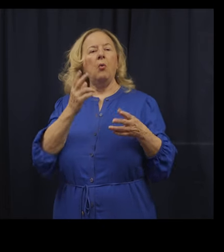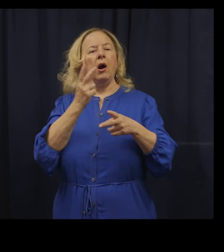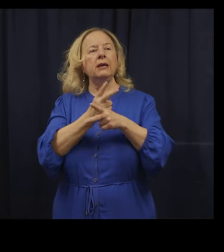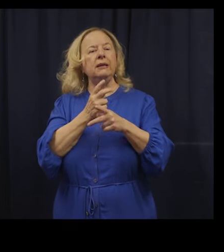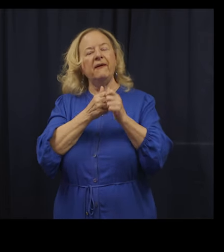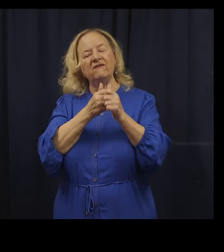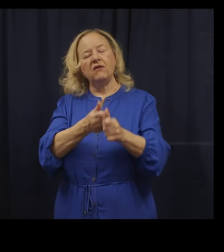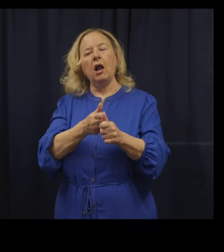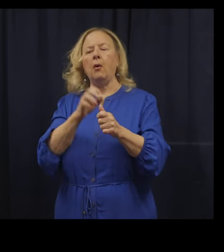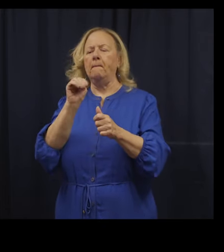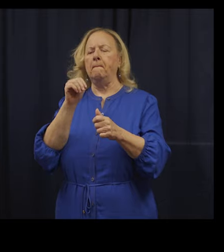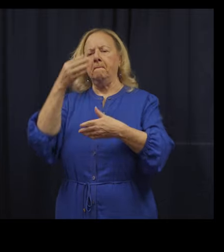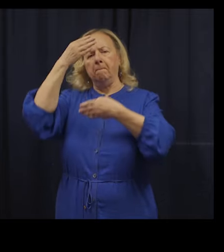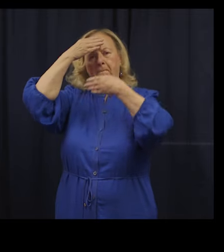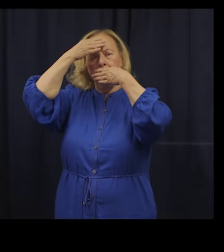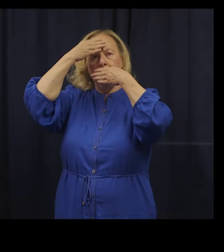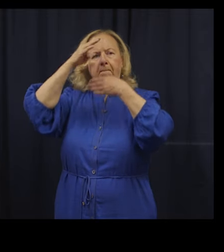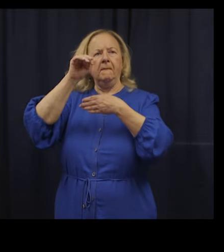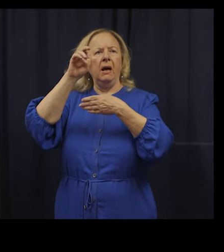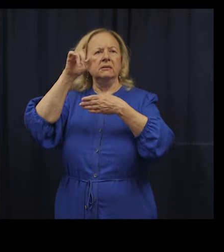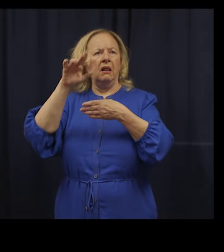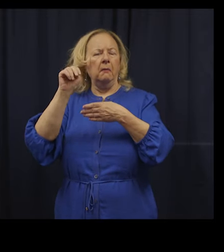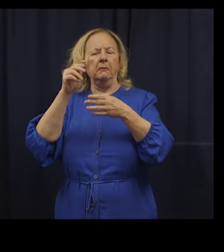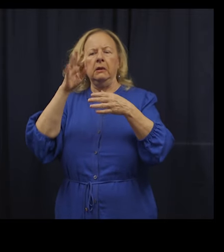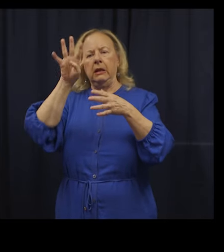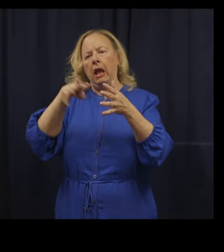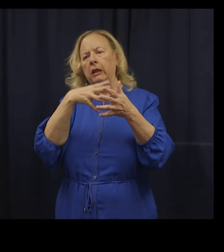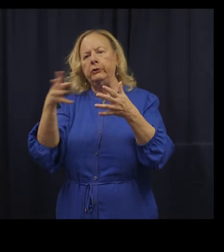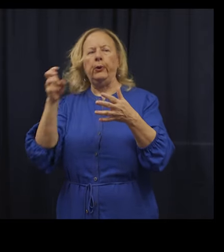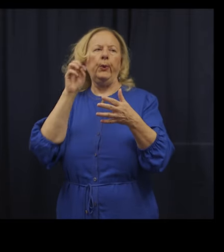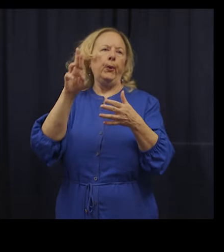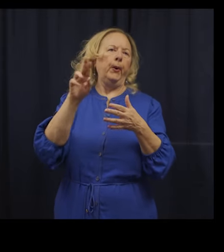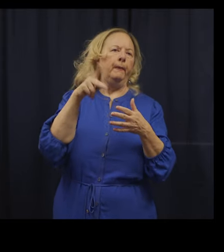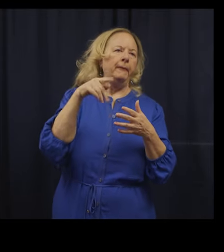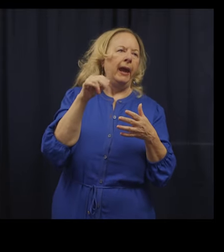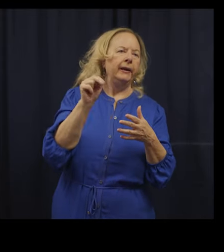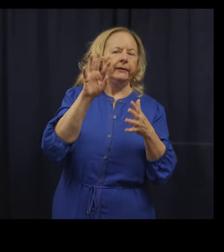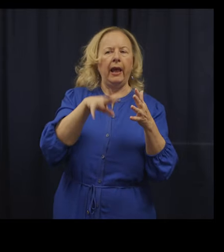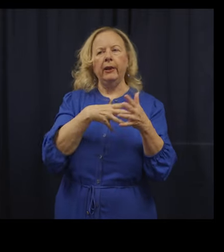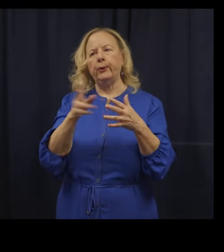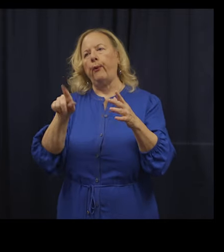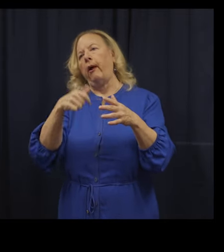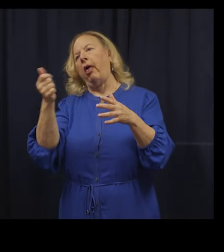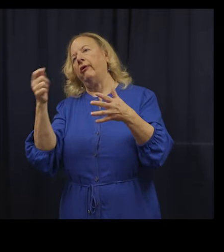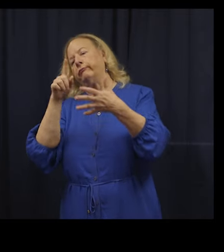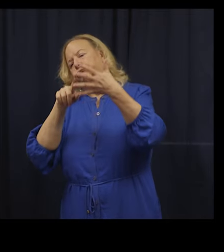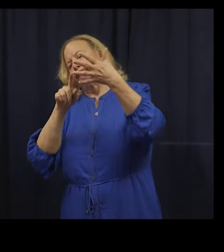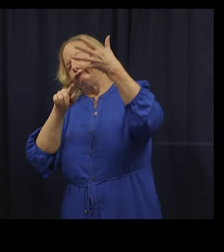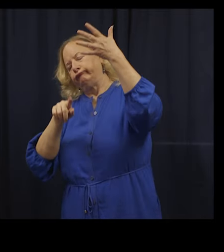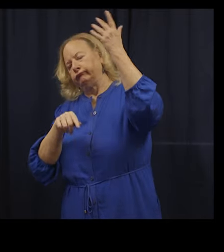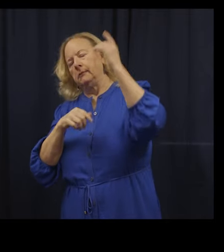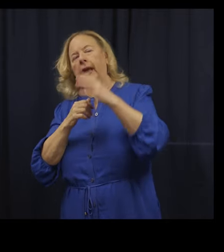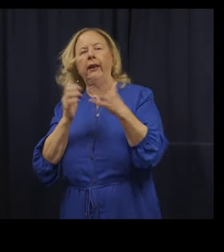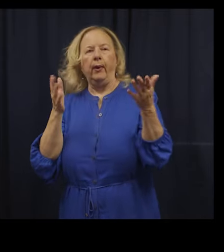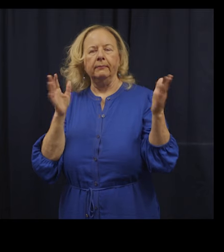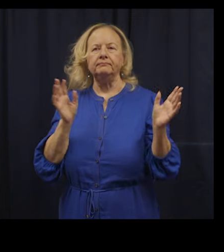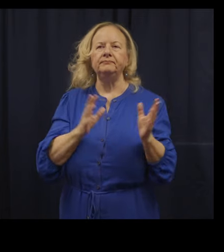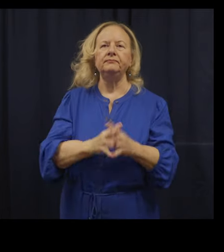according to the Muslim calendar. Or I want to keep it according to the pagan calendar. Okay.